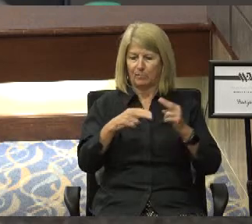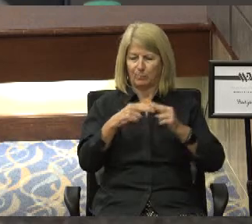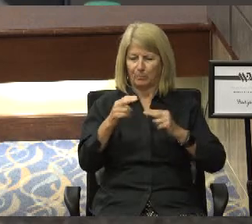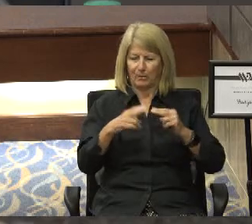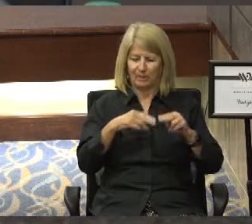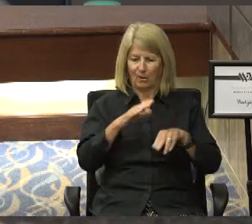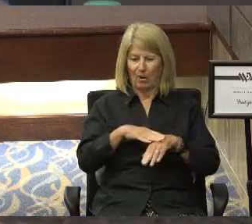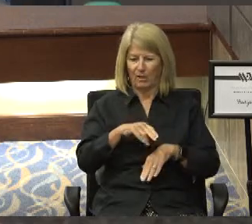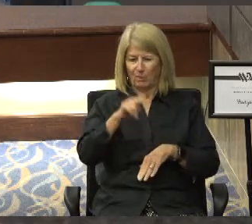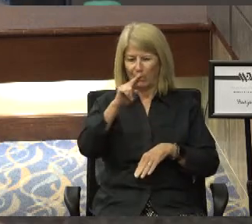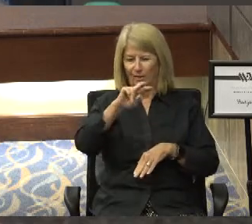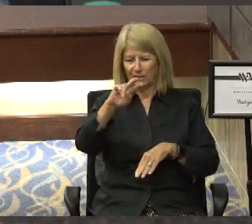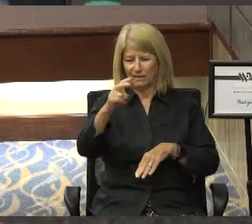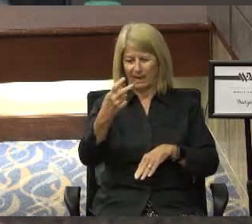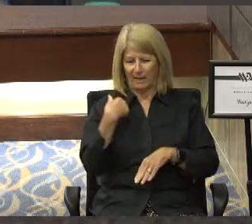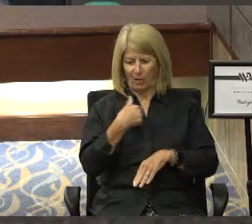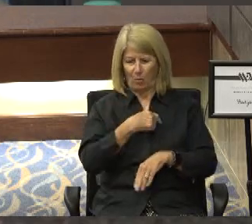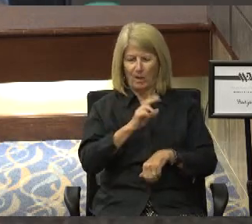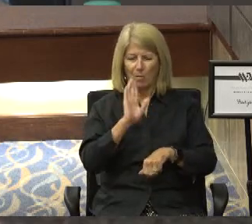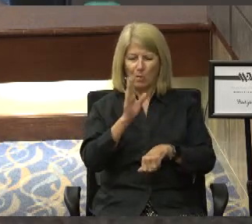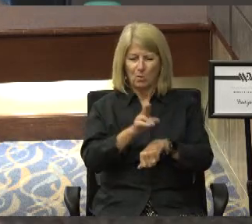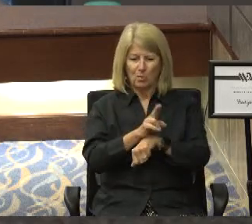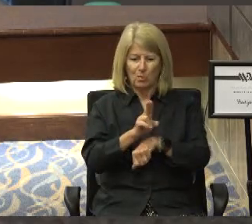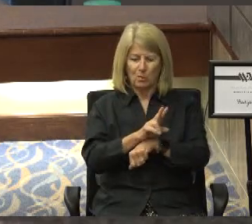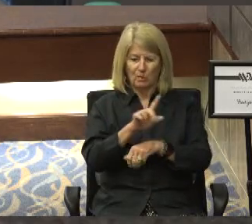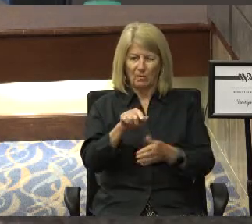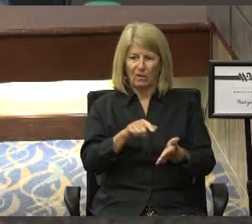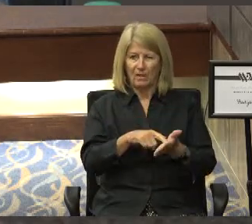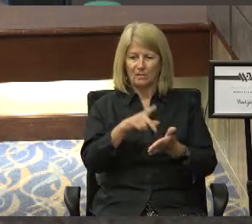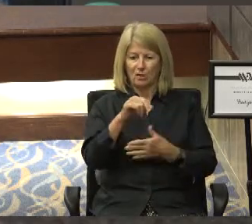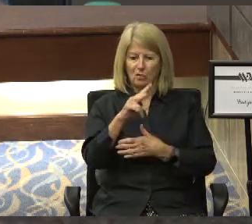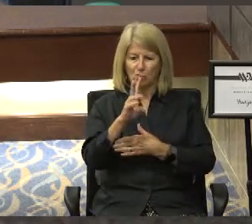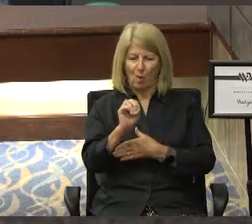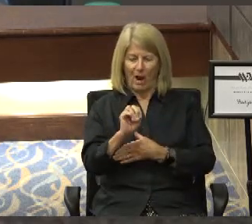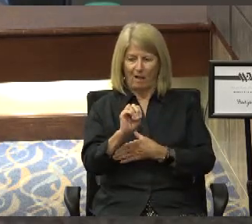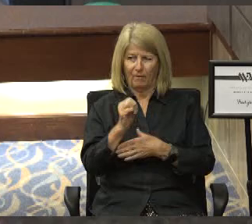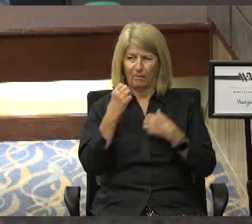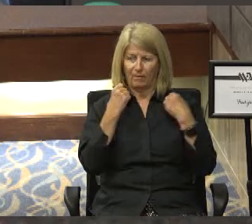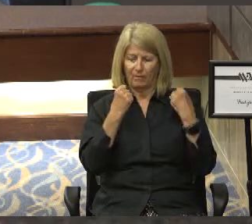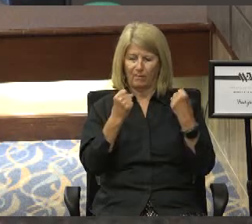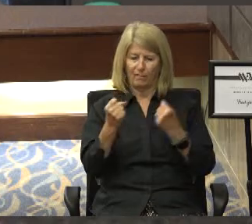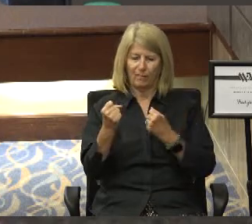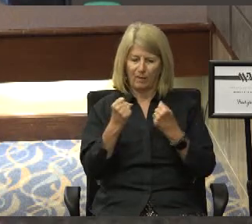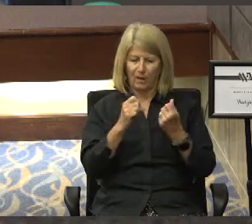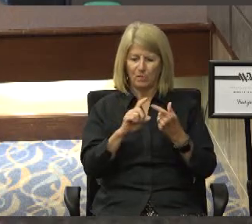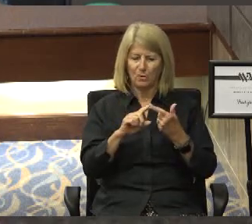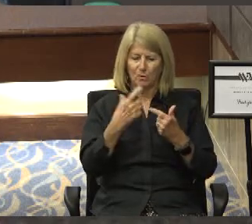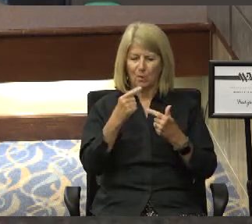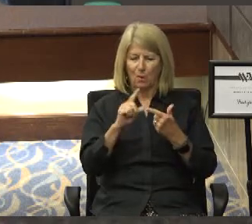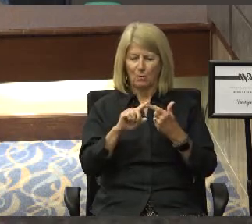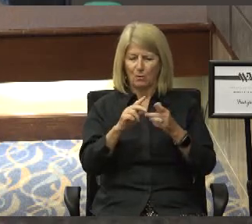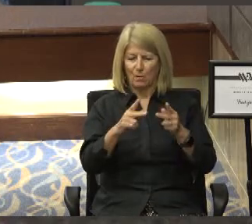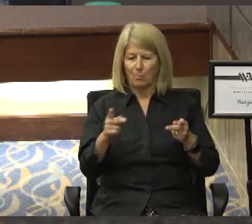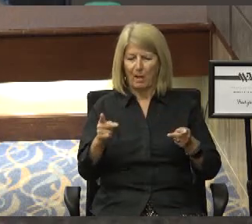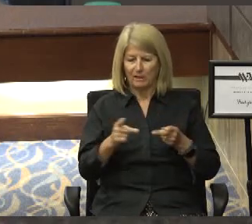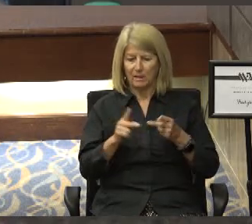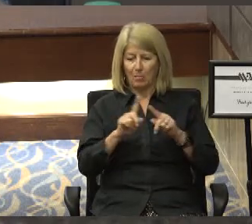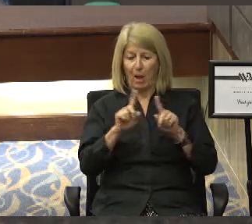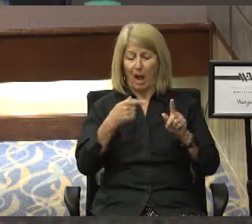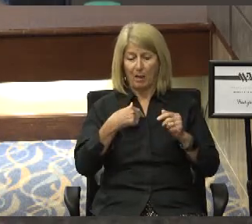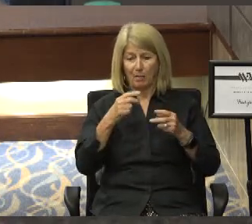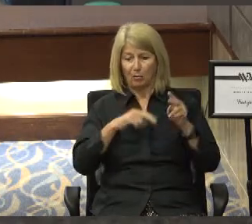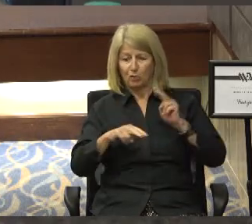2nd. So we would use this drive to go to these places, but I'm looking at it